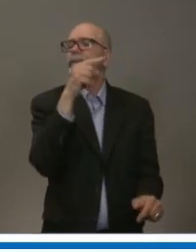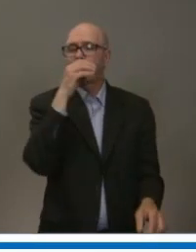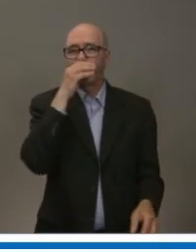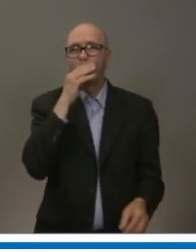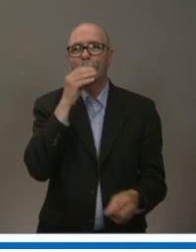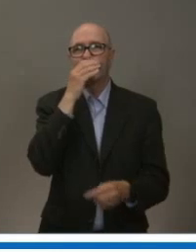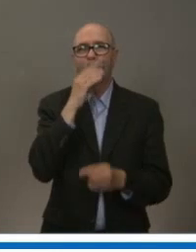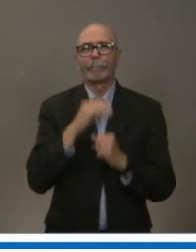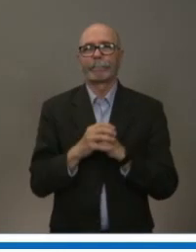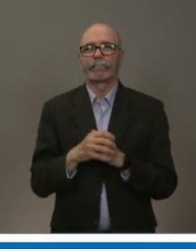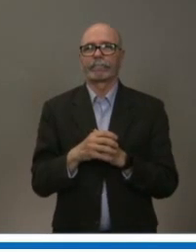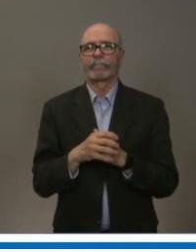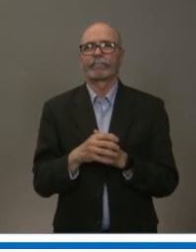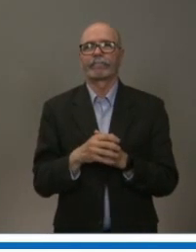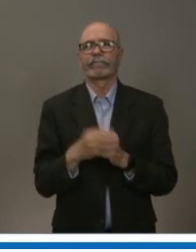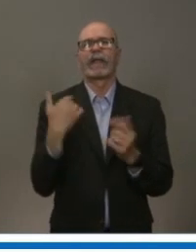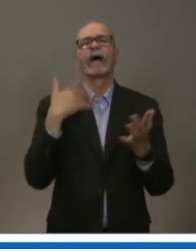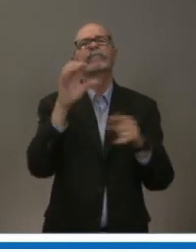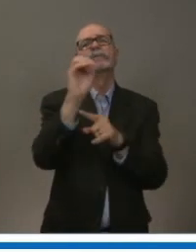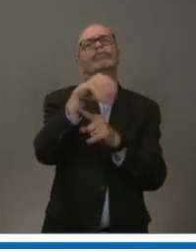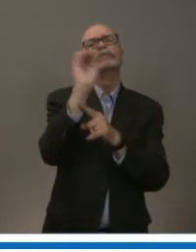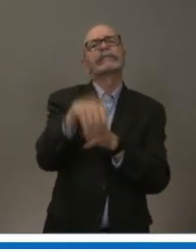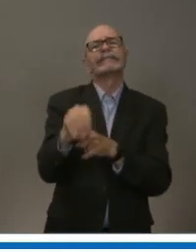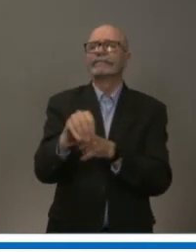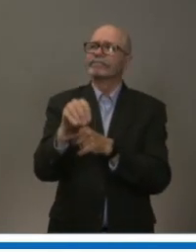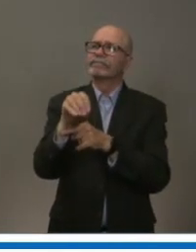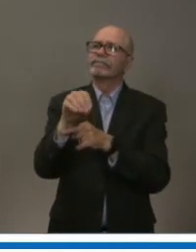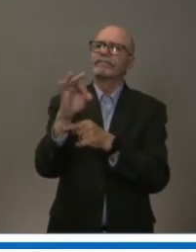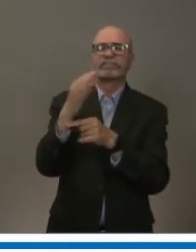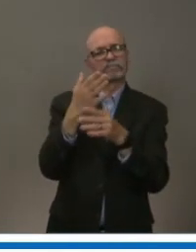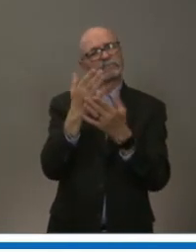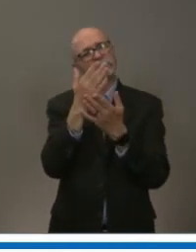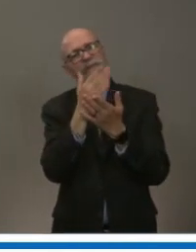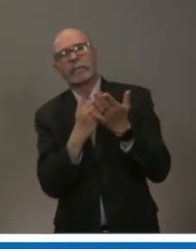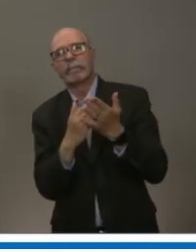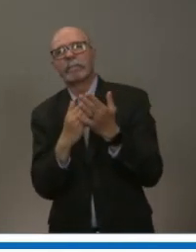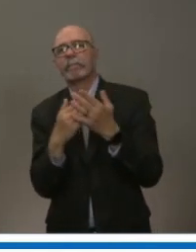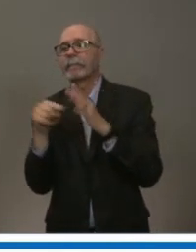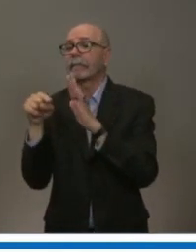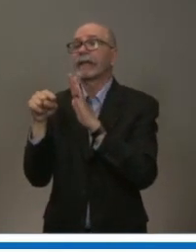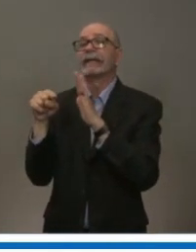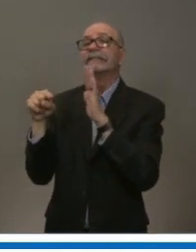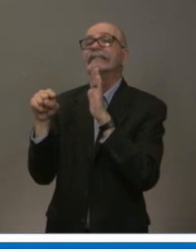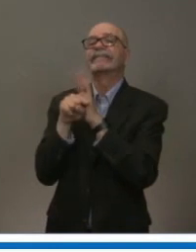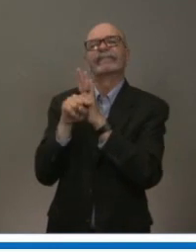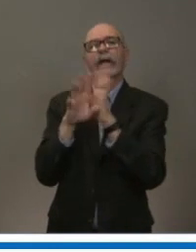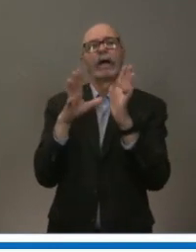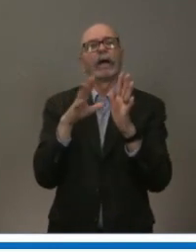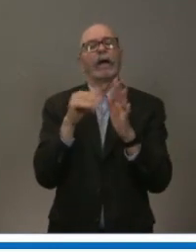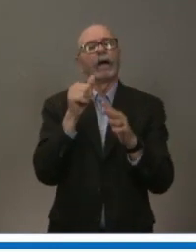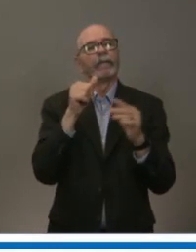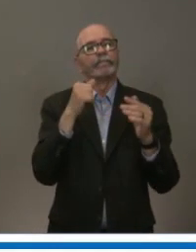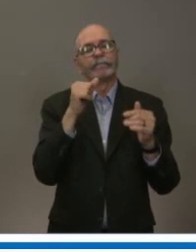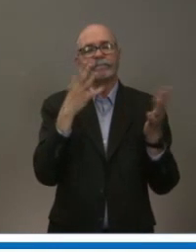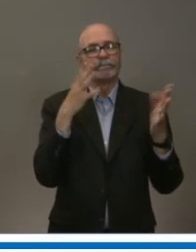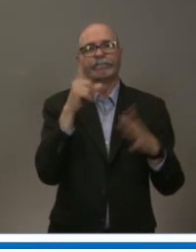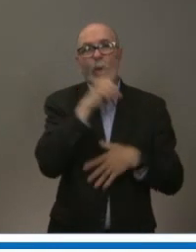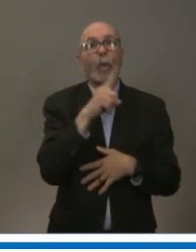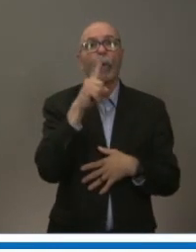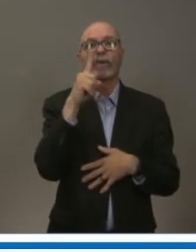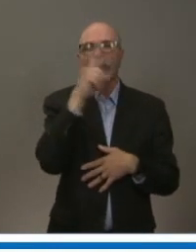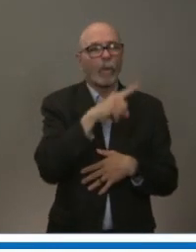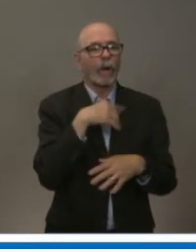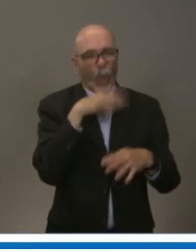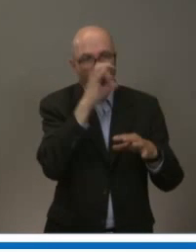possible false negative tests that you might be getting back? So in discussion,